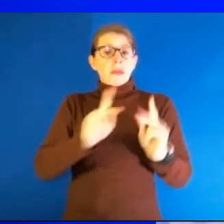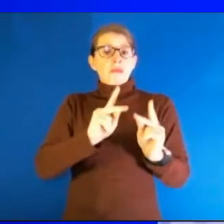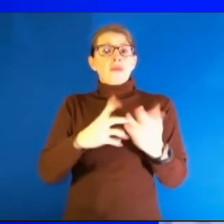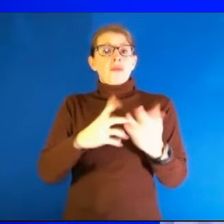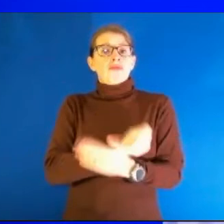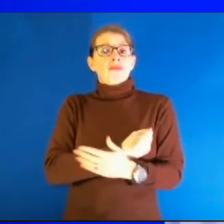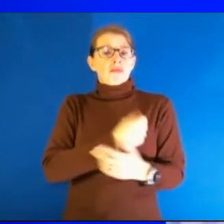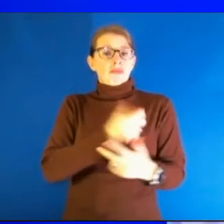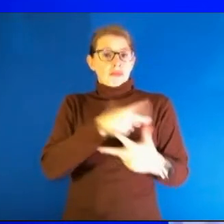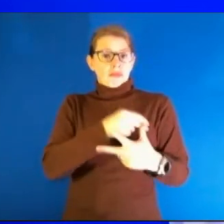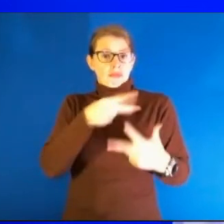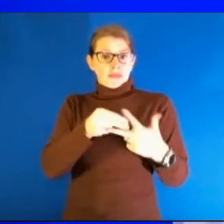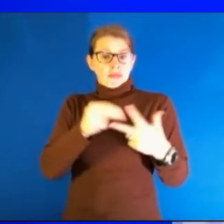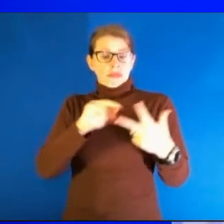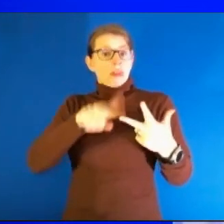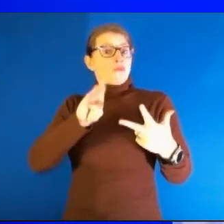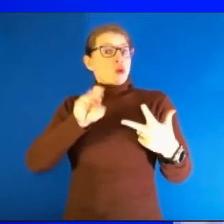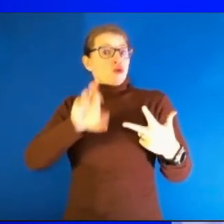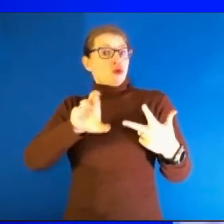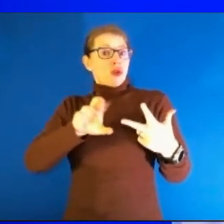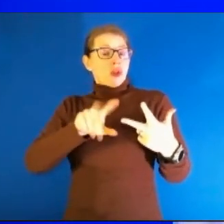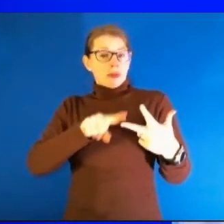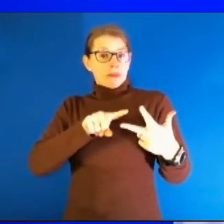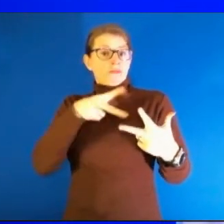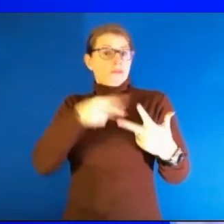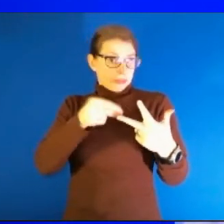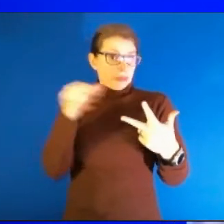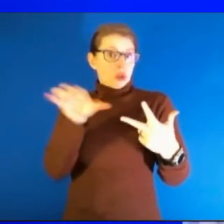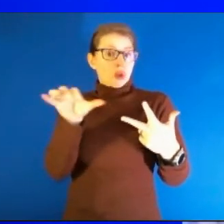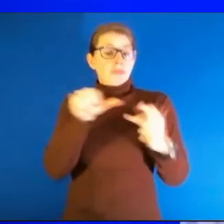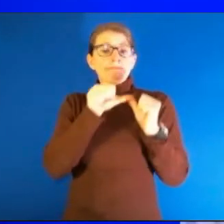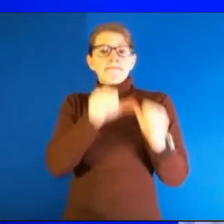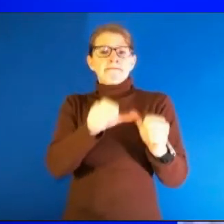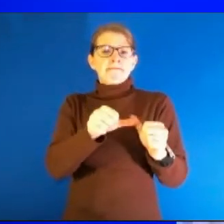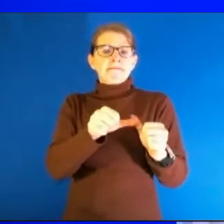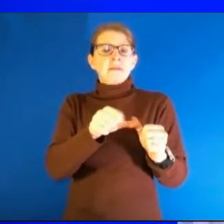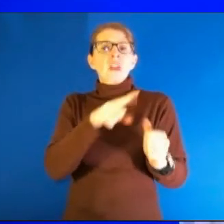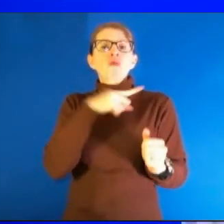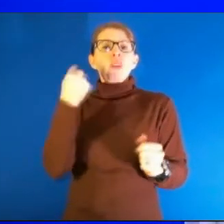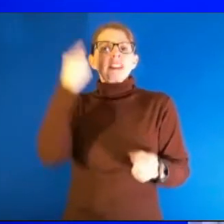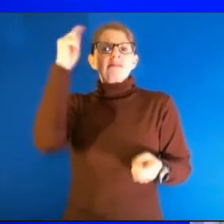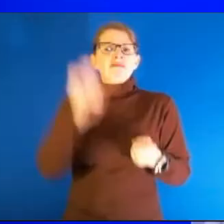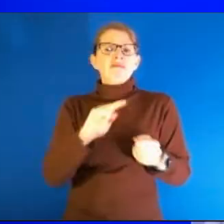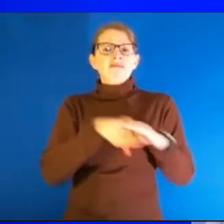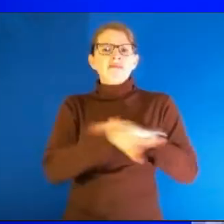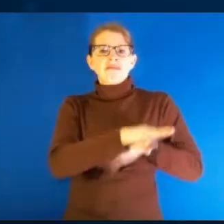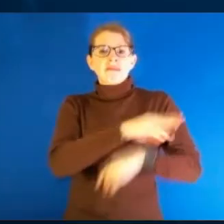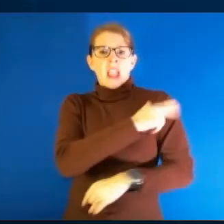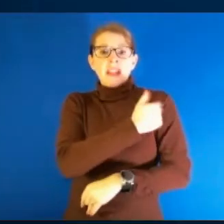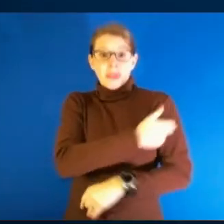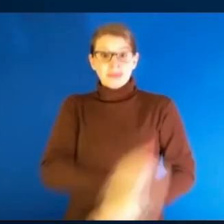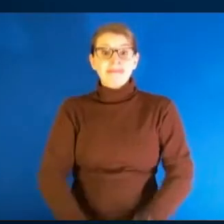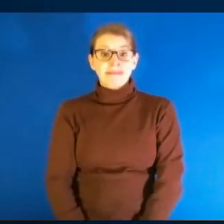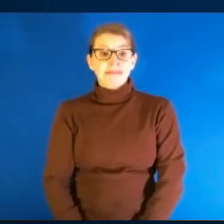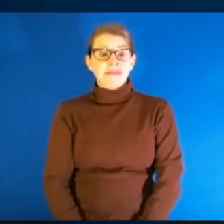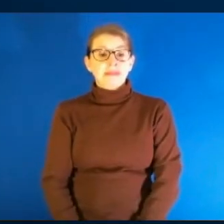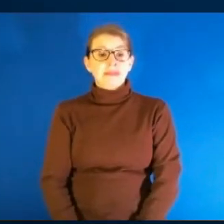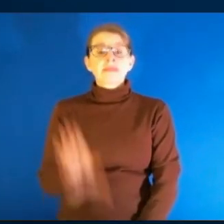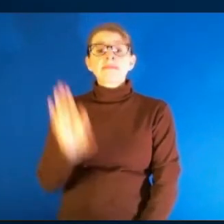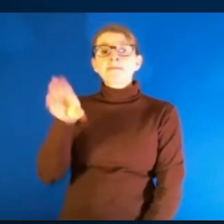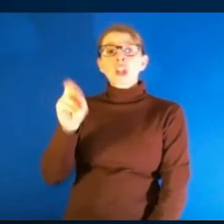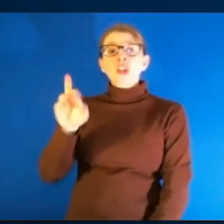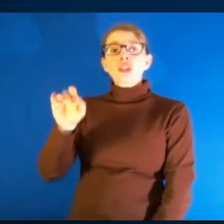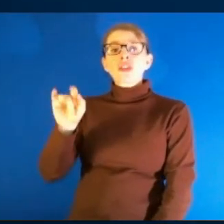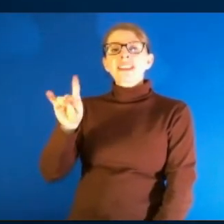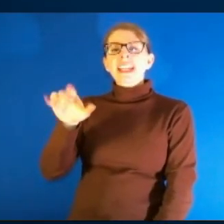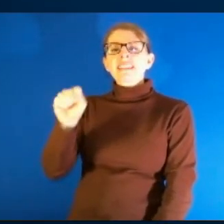boosted, i.e. up to date with their vaccinations, continue to have a lower risk of coming here to the hospital. Hey, Dr. Stites, can you update